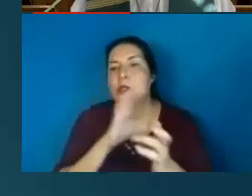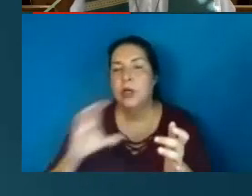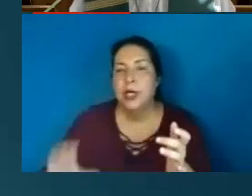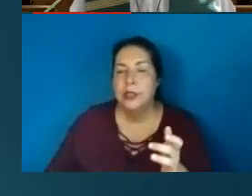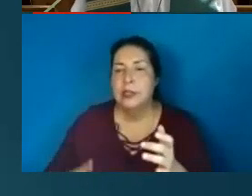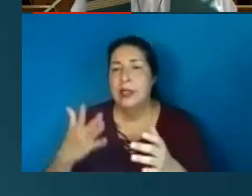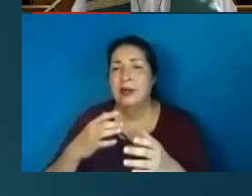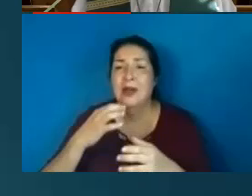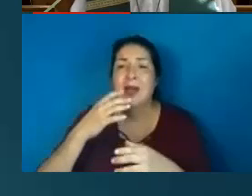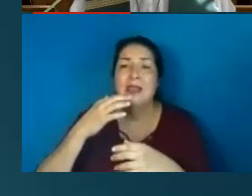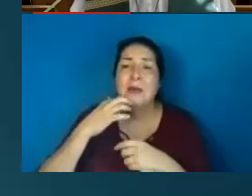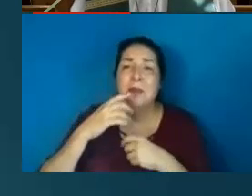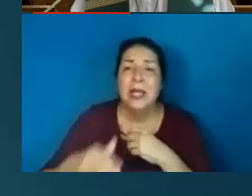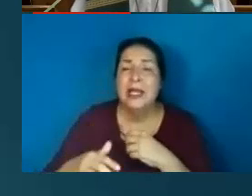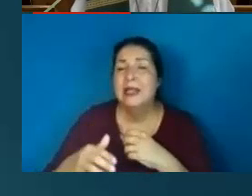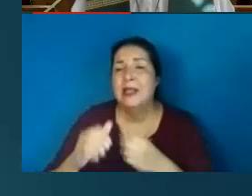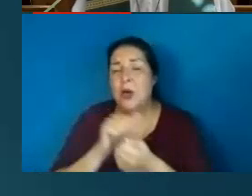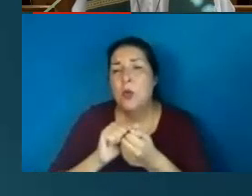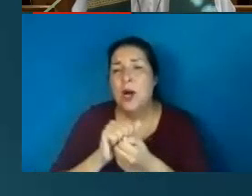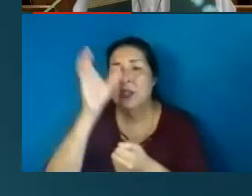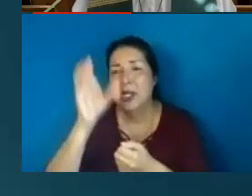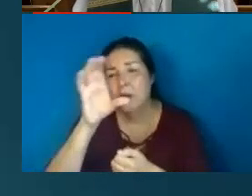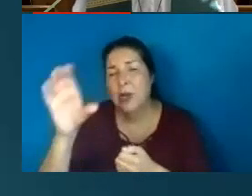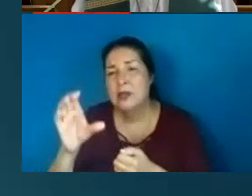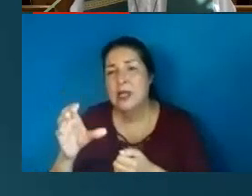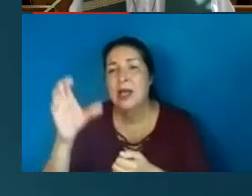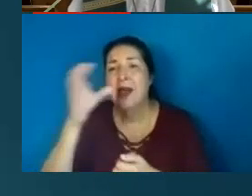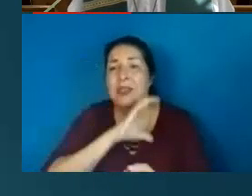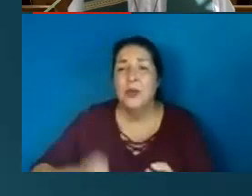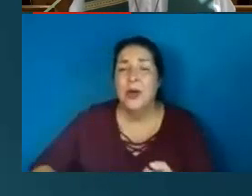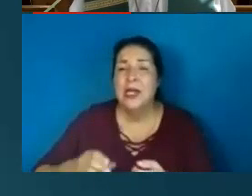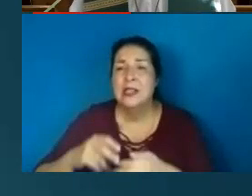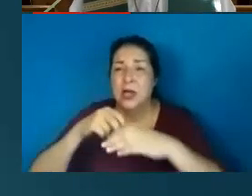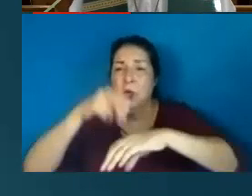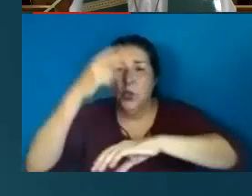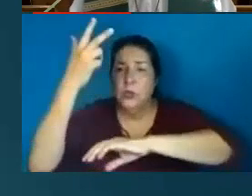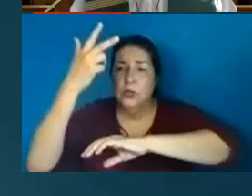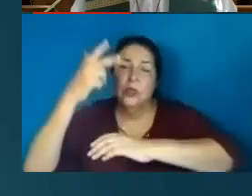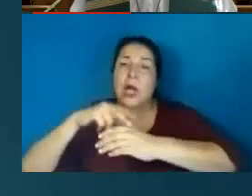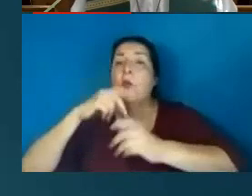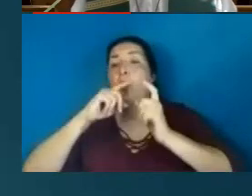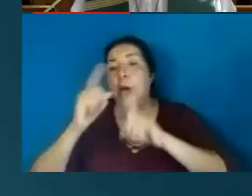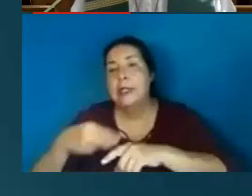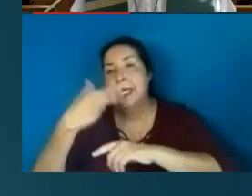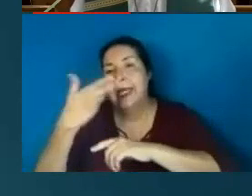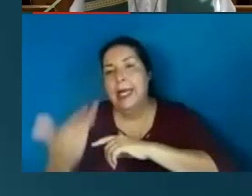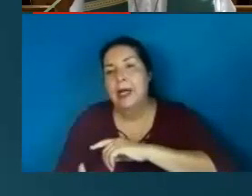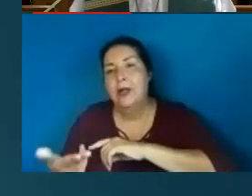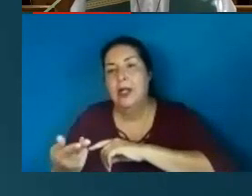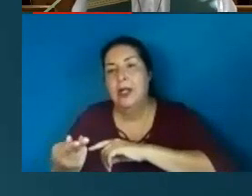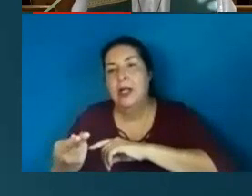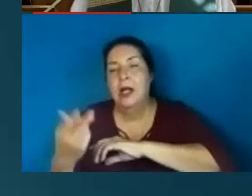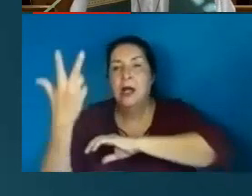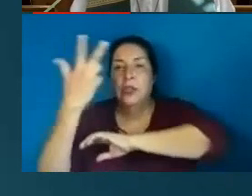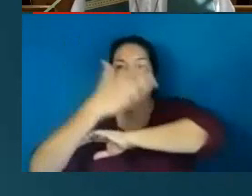the Christ who rose from the dead on the third day, the same Christ who ascended into heaven and is seated at the right hand